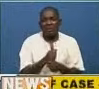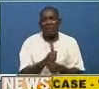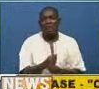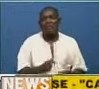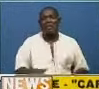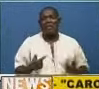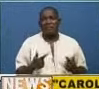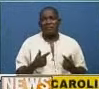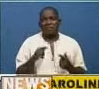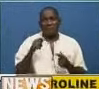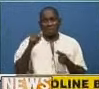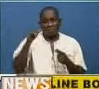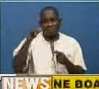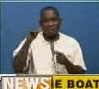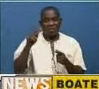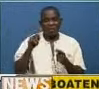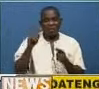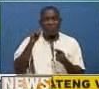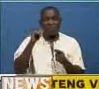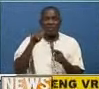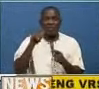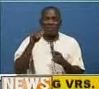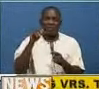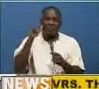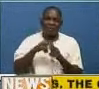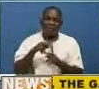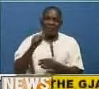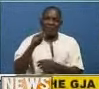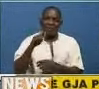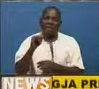life. Meet teen mom Rita Awuni.